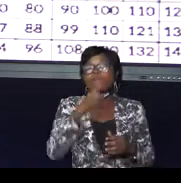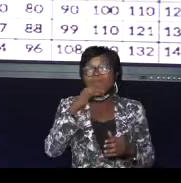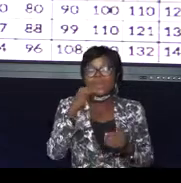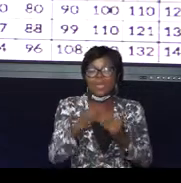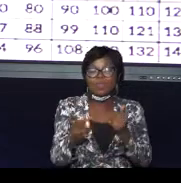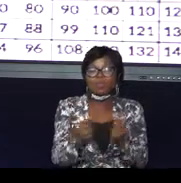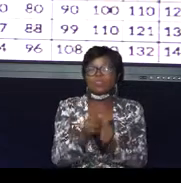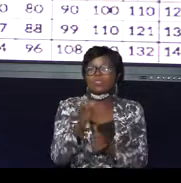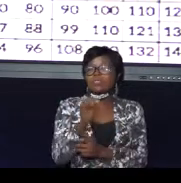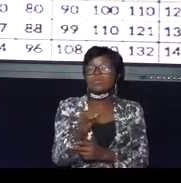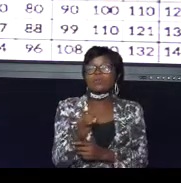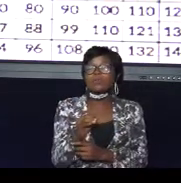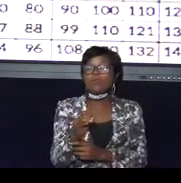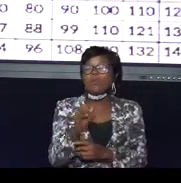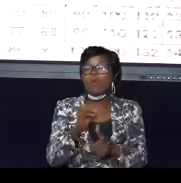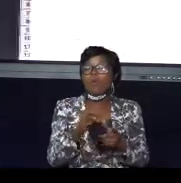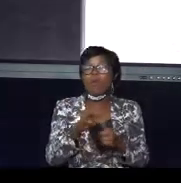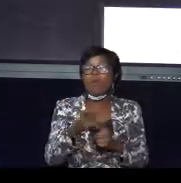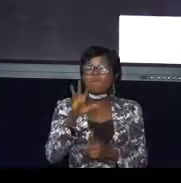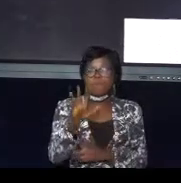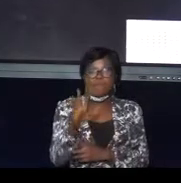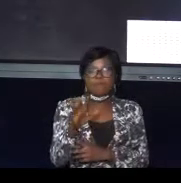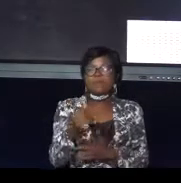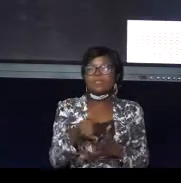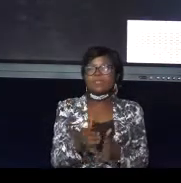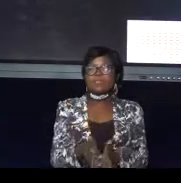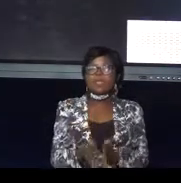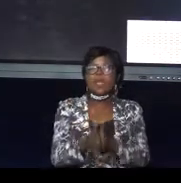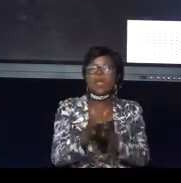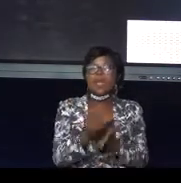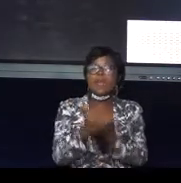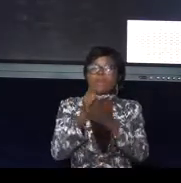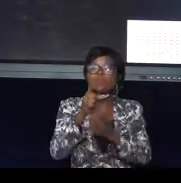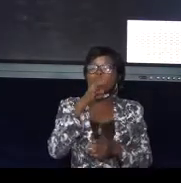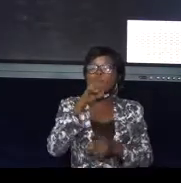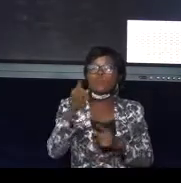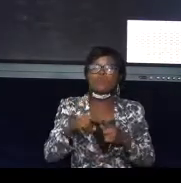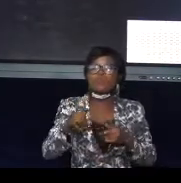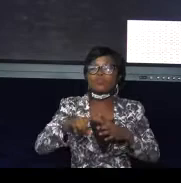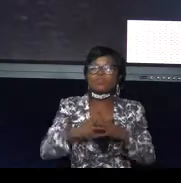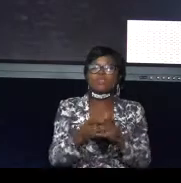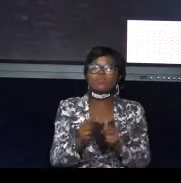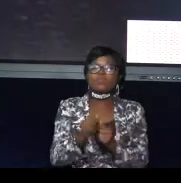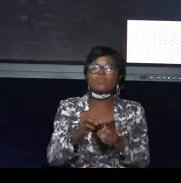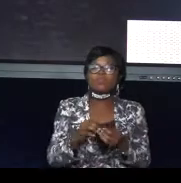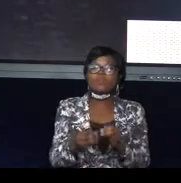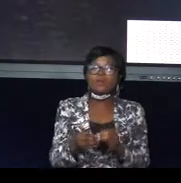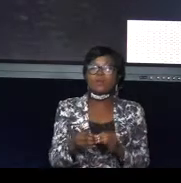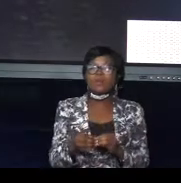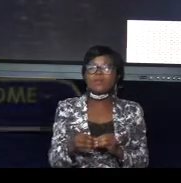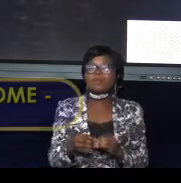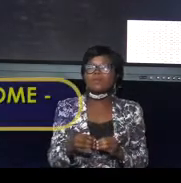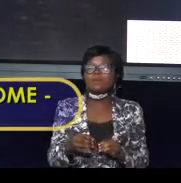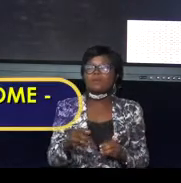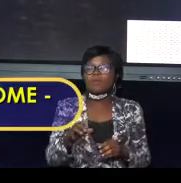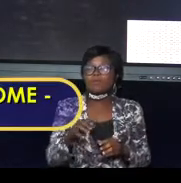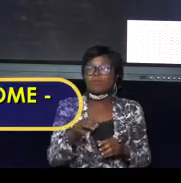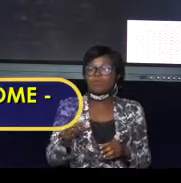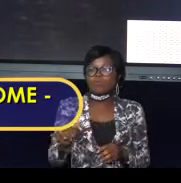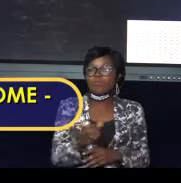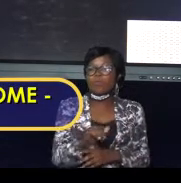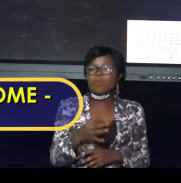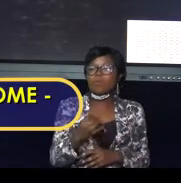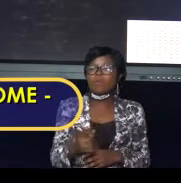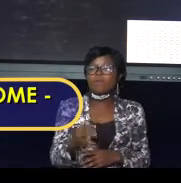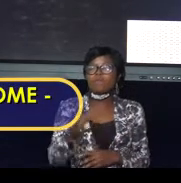5. Now, keeping this at the back of our mind, it helps us when we want to start dividing numbers, and we'll do a lot of that in finding